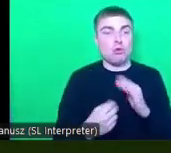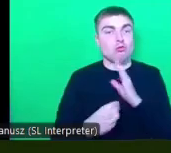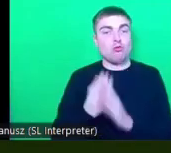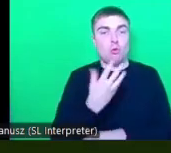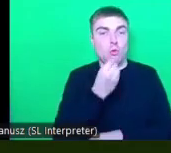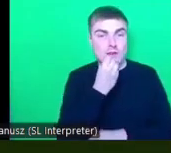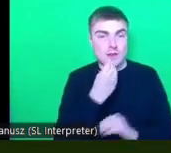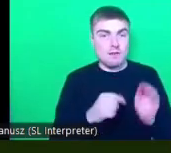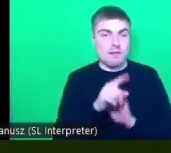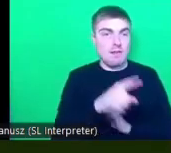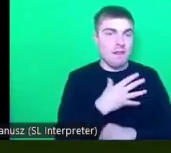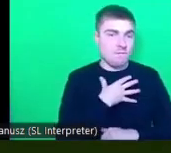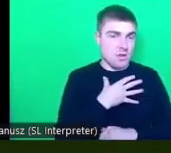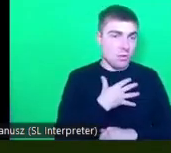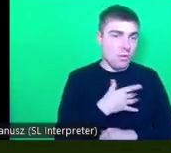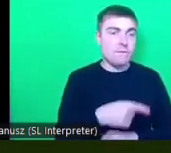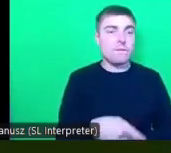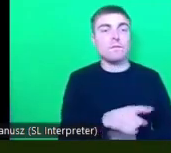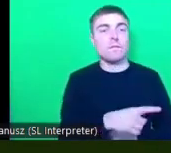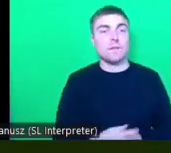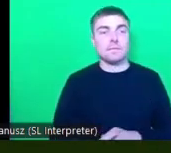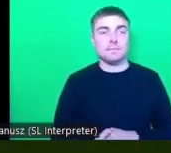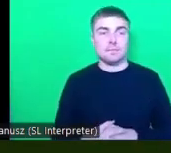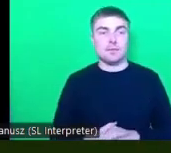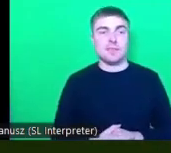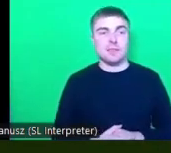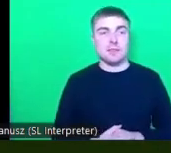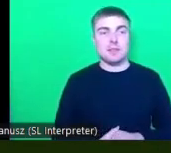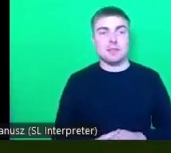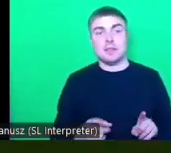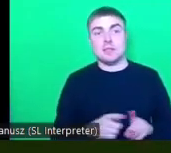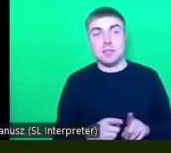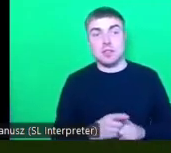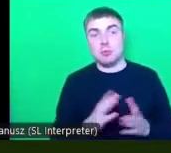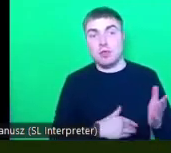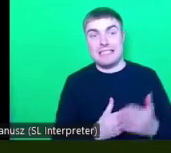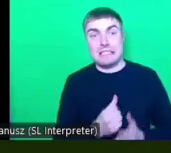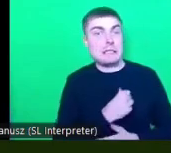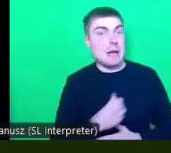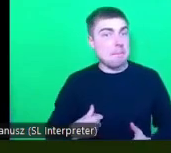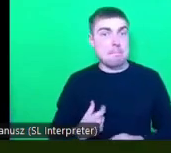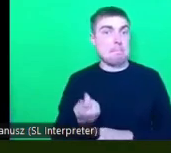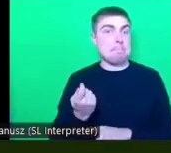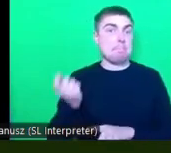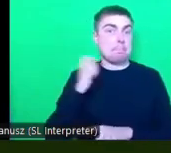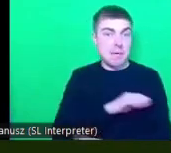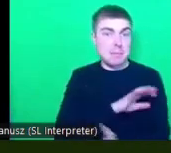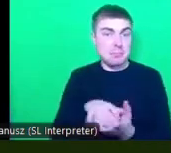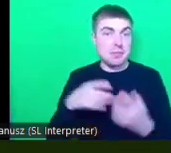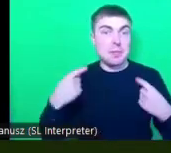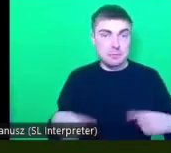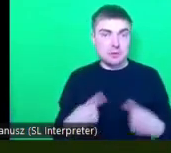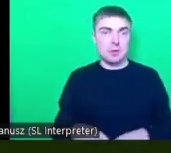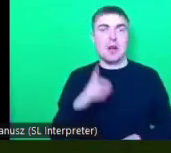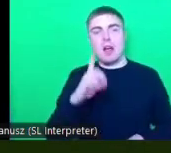actually pretty small, and most of them are also ungulate remains. And we have this proportion here that is